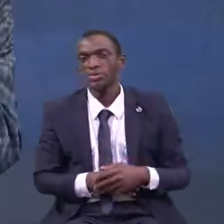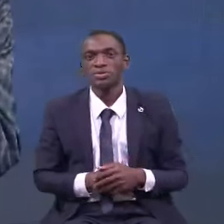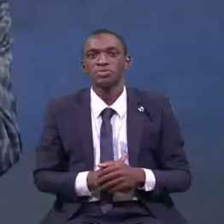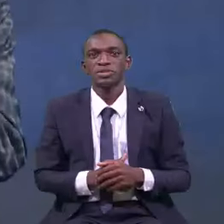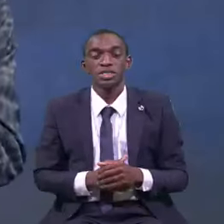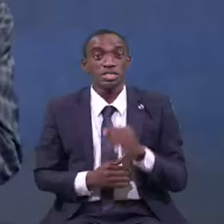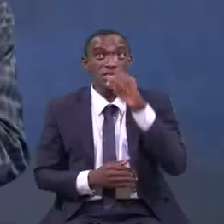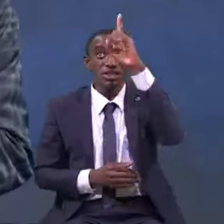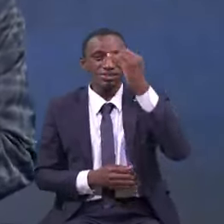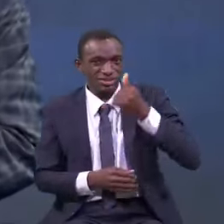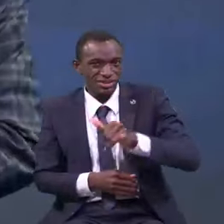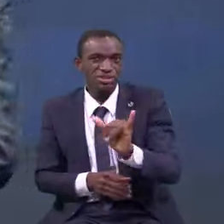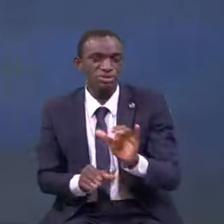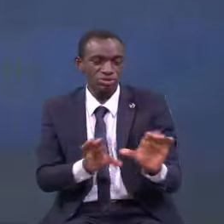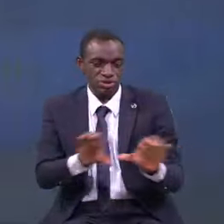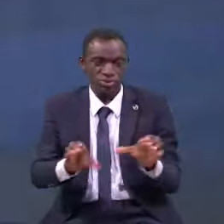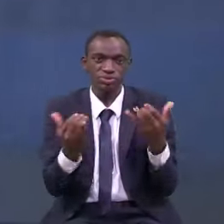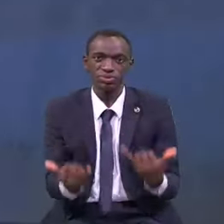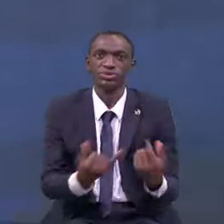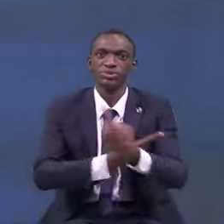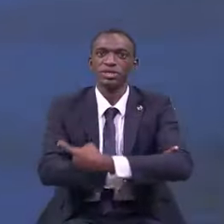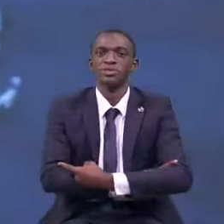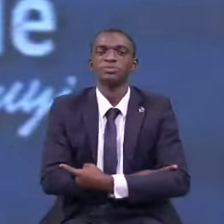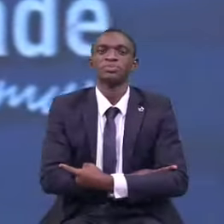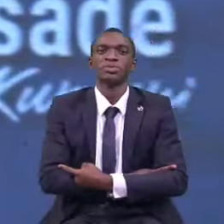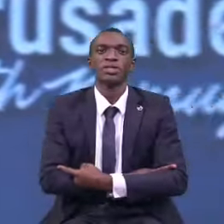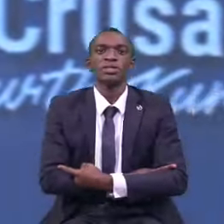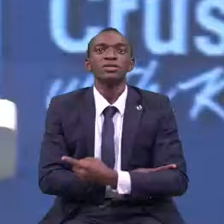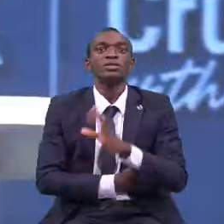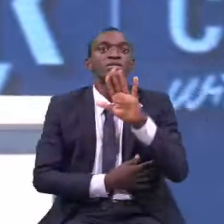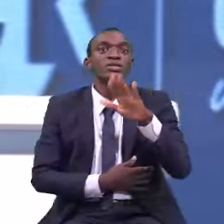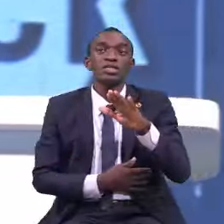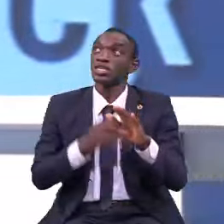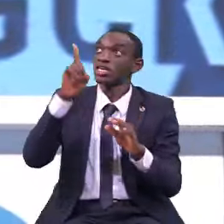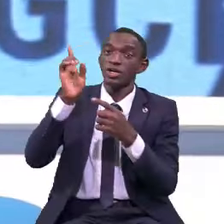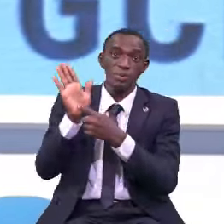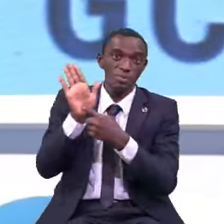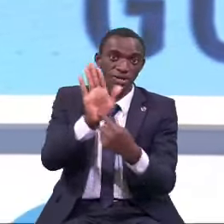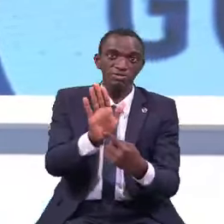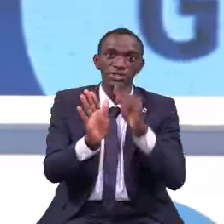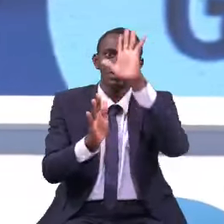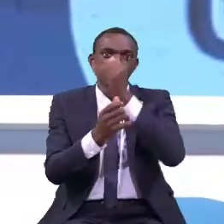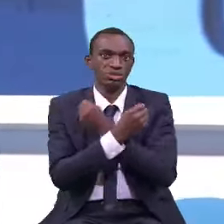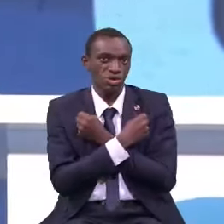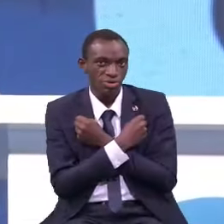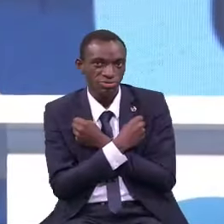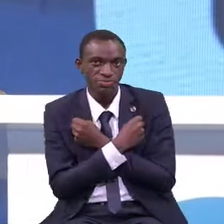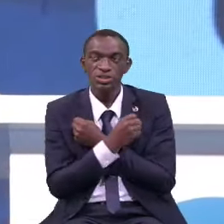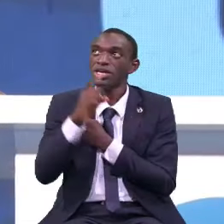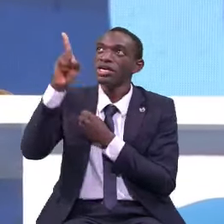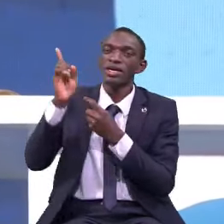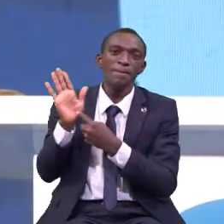he still does today. He manifests his love. He manifests his